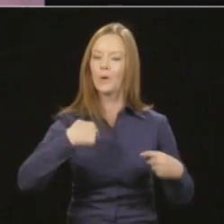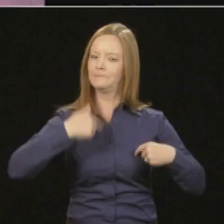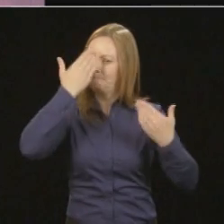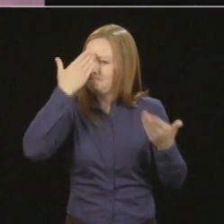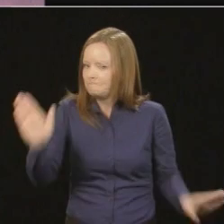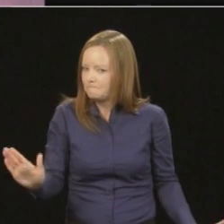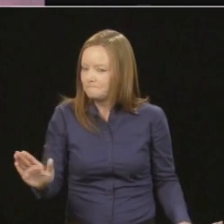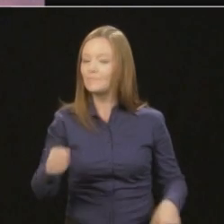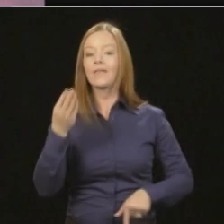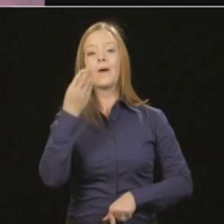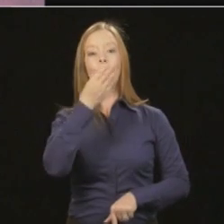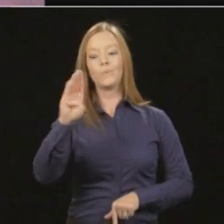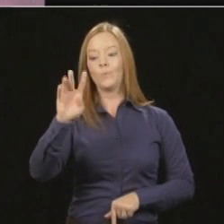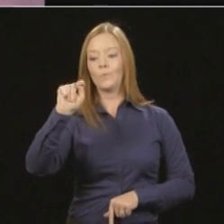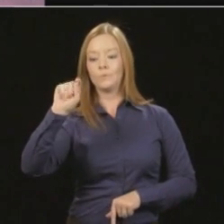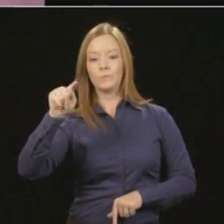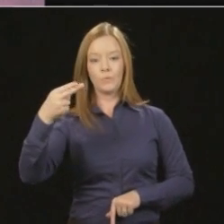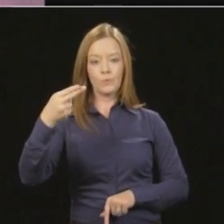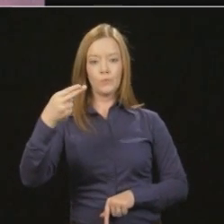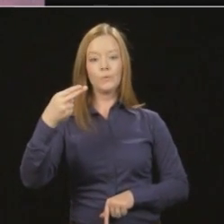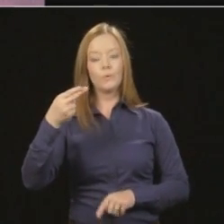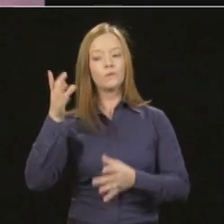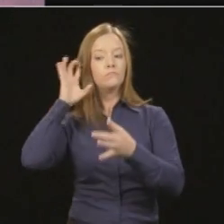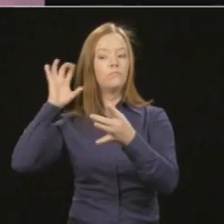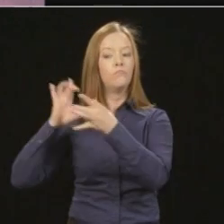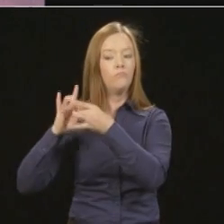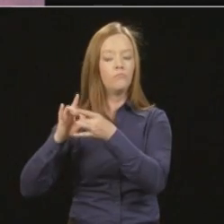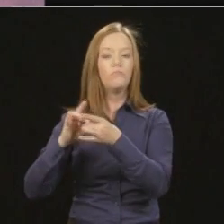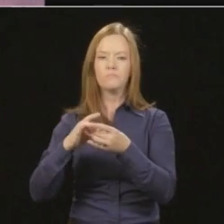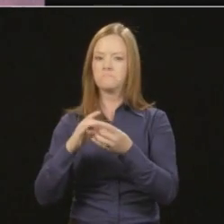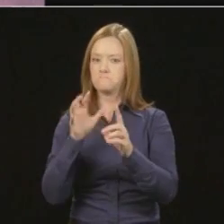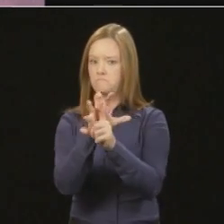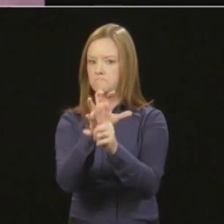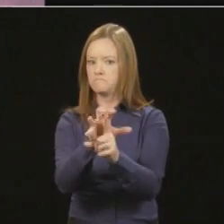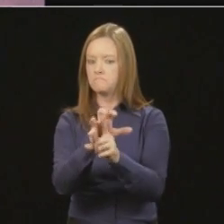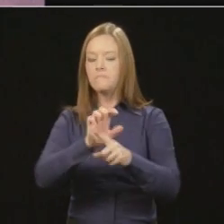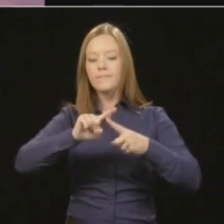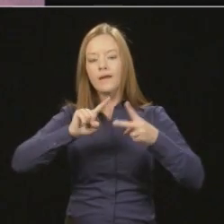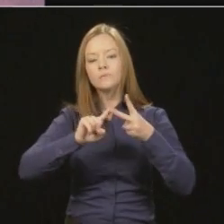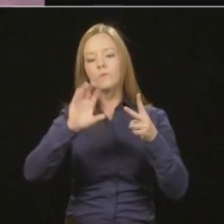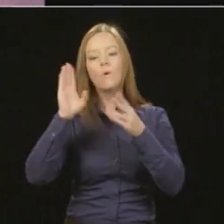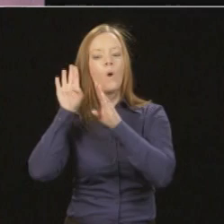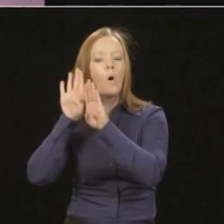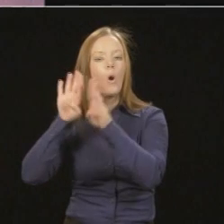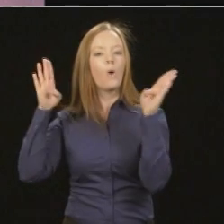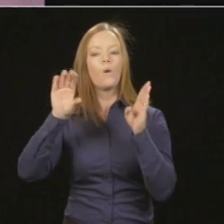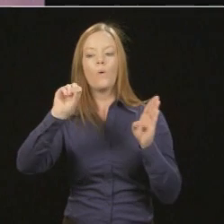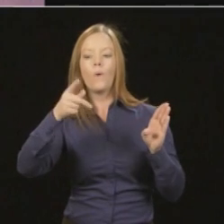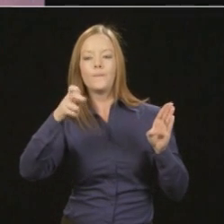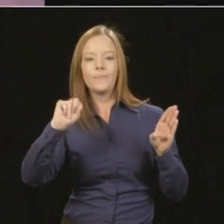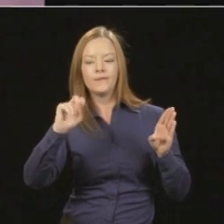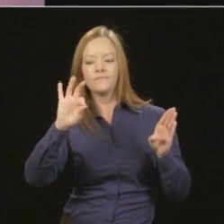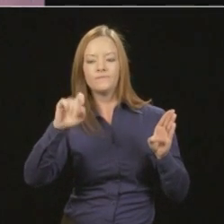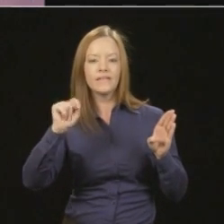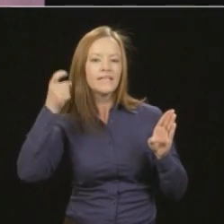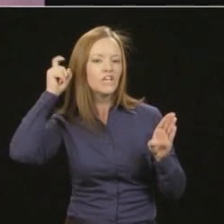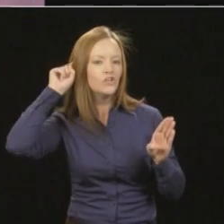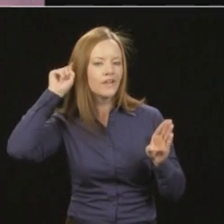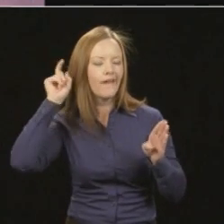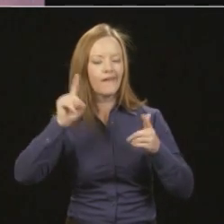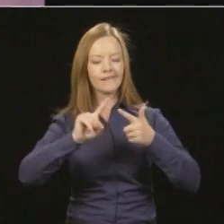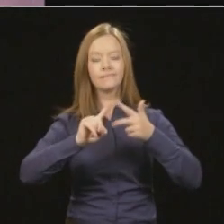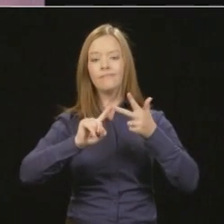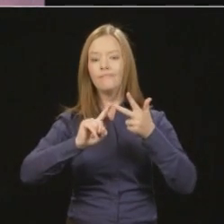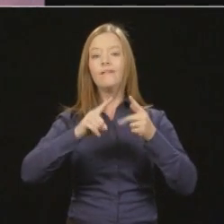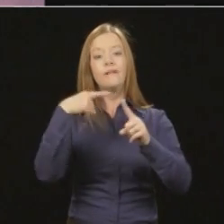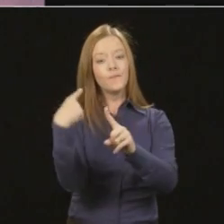is growing in popularity, along with open-fit hearing aids. And research does show that directional microphones help